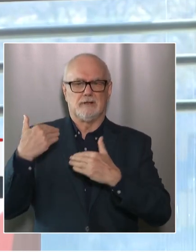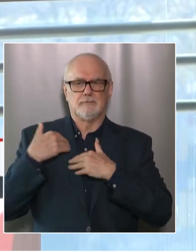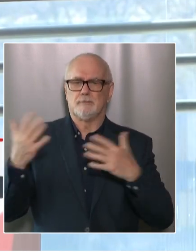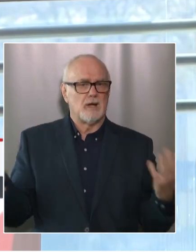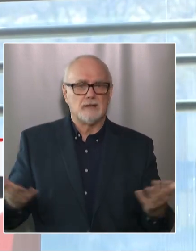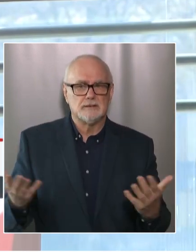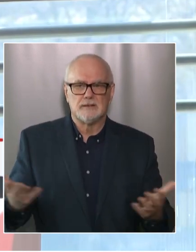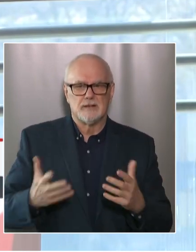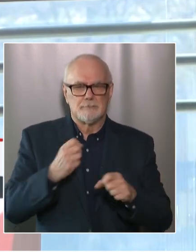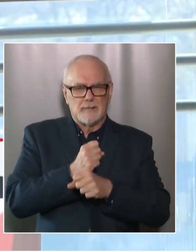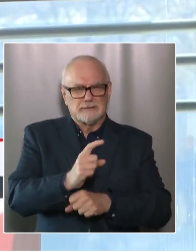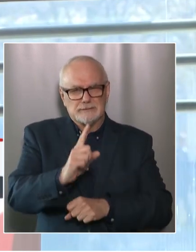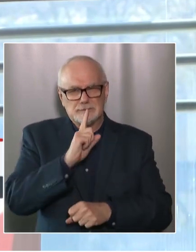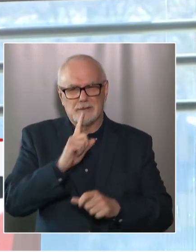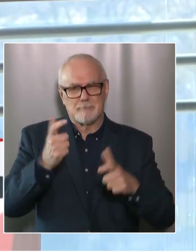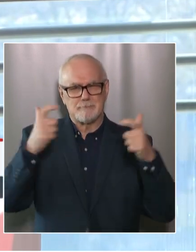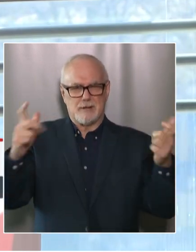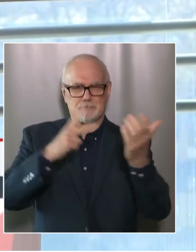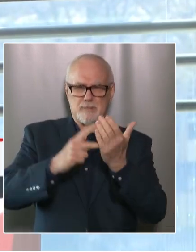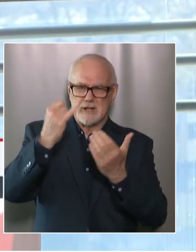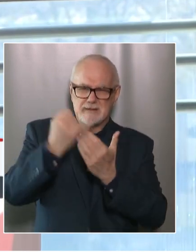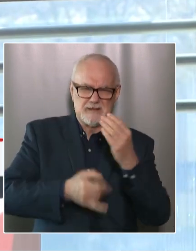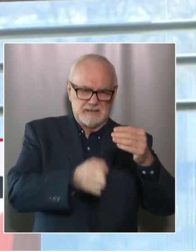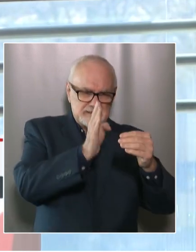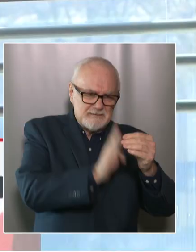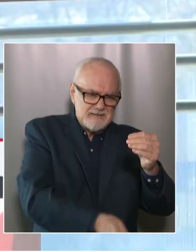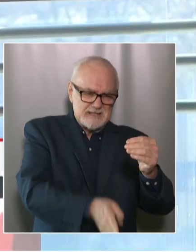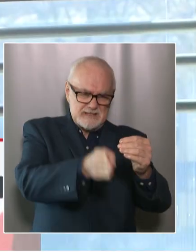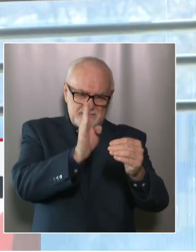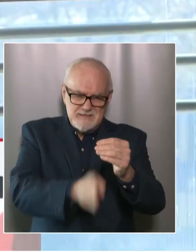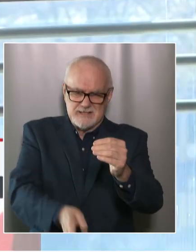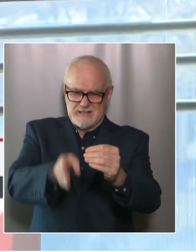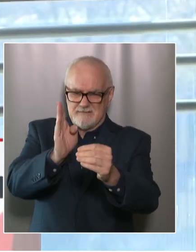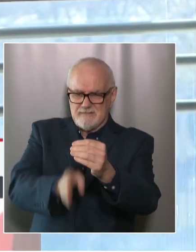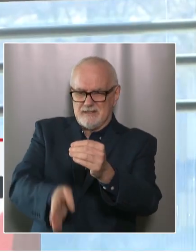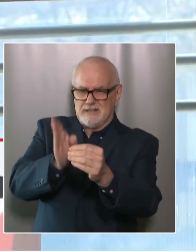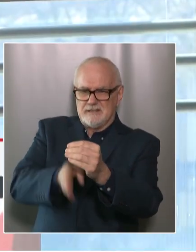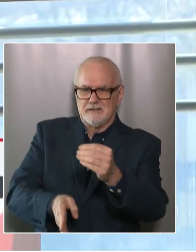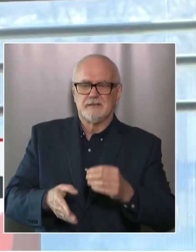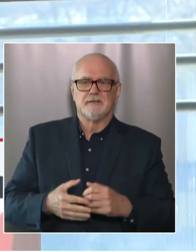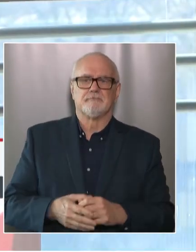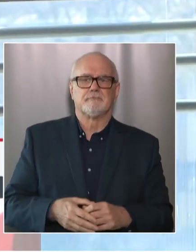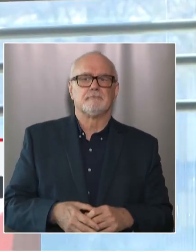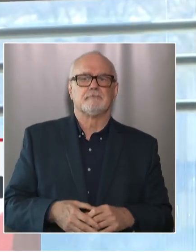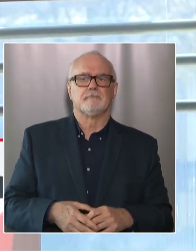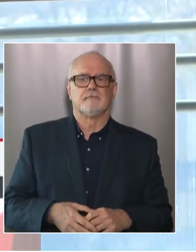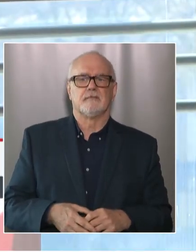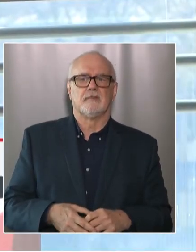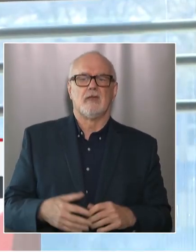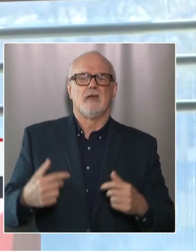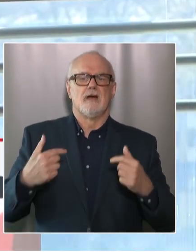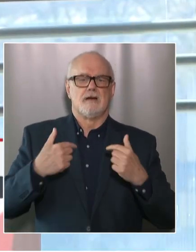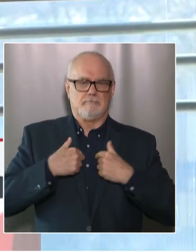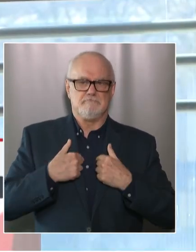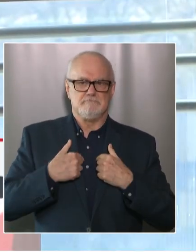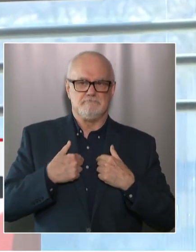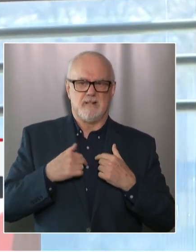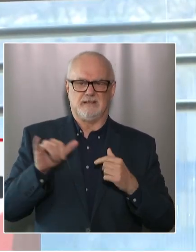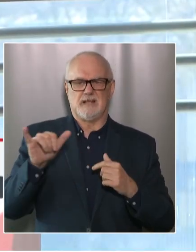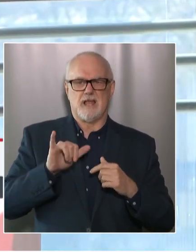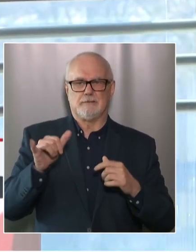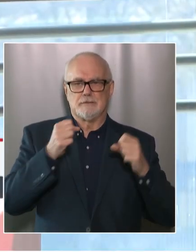I also believe firmly that when you are the chief cheerleader and